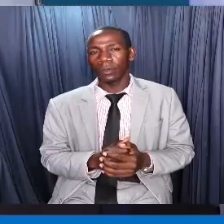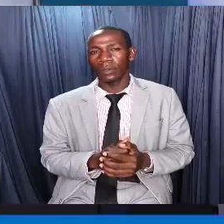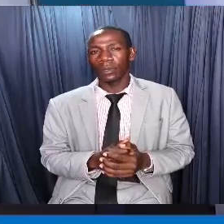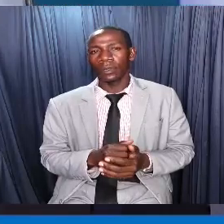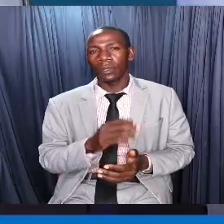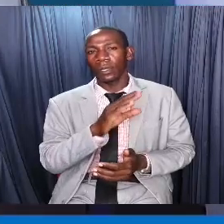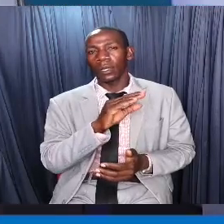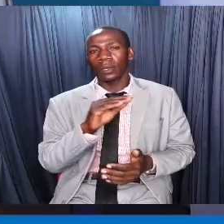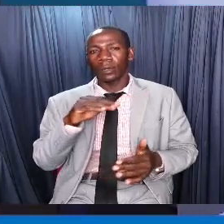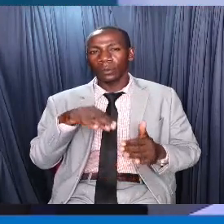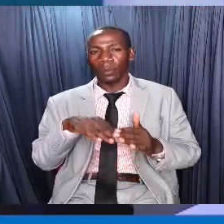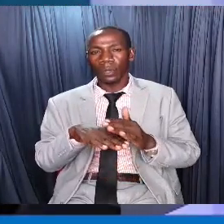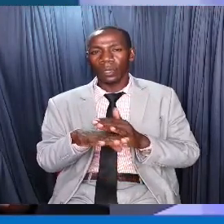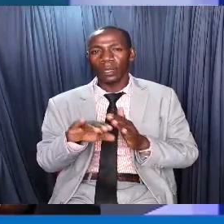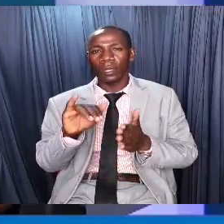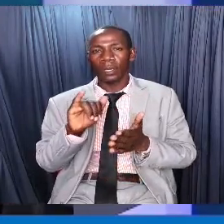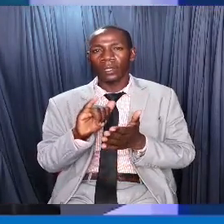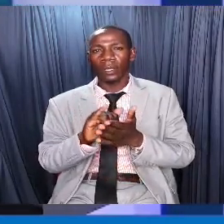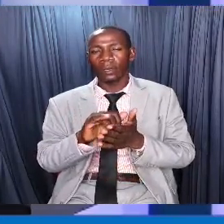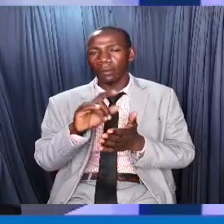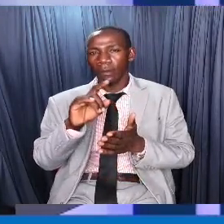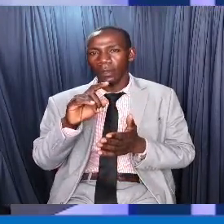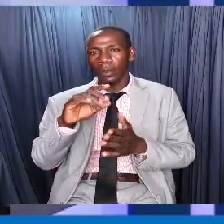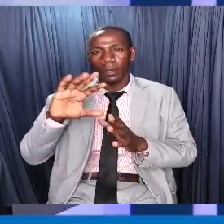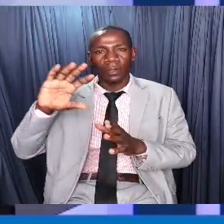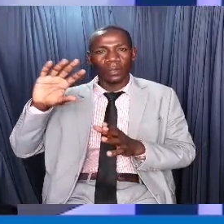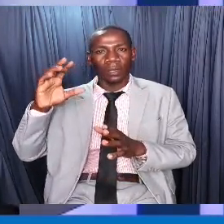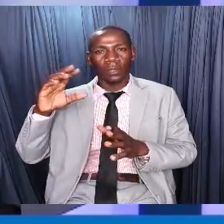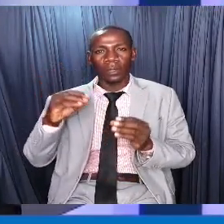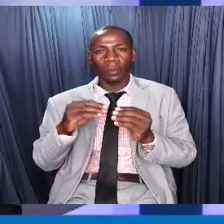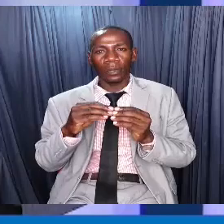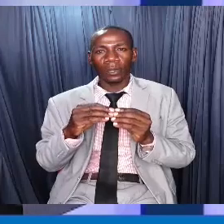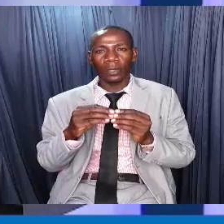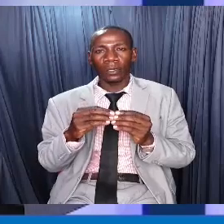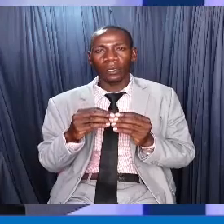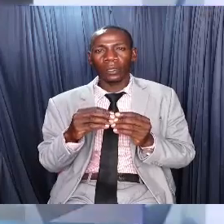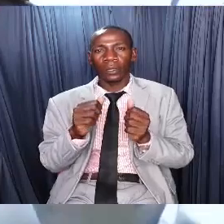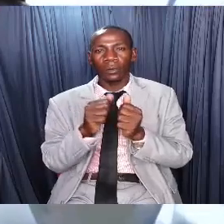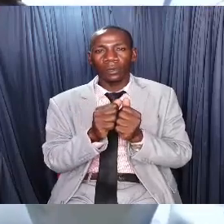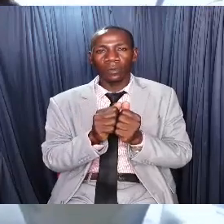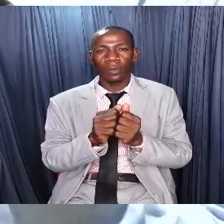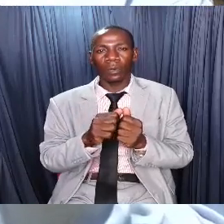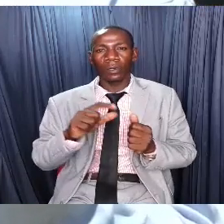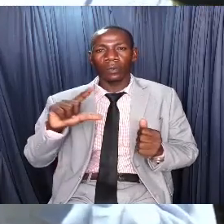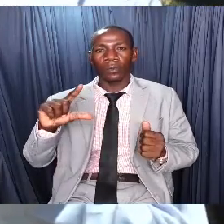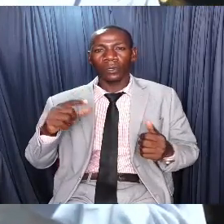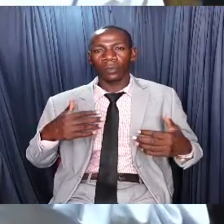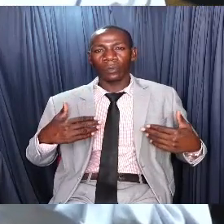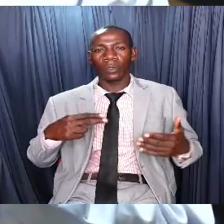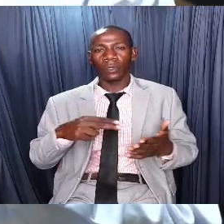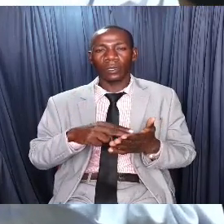Na alipoingia katika kijiji kimoja alikutana na watu 10 wenye ukoma wakasimama